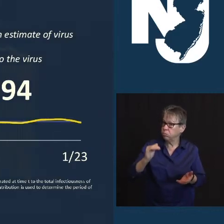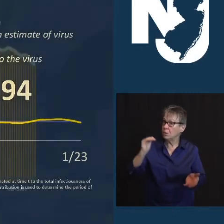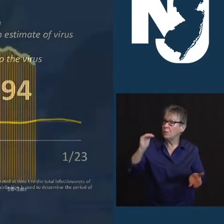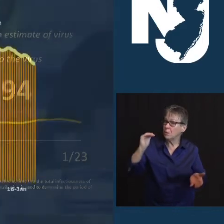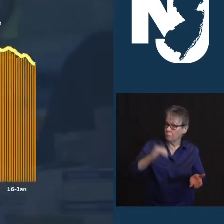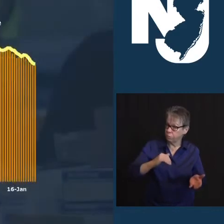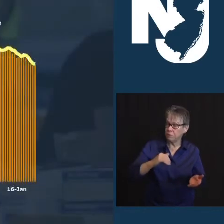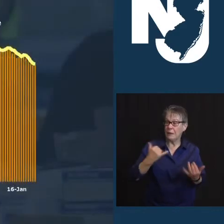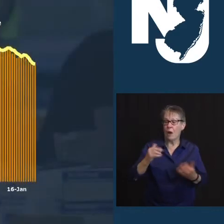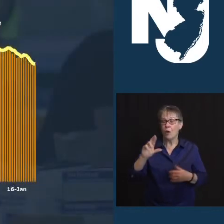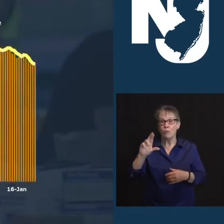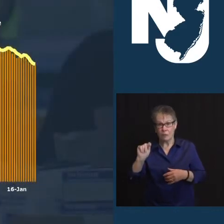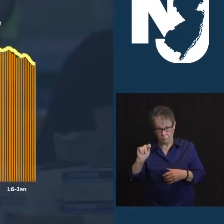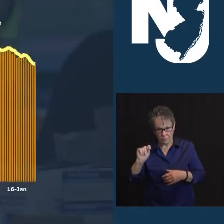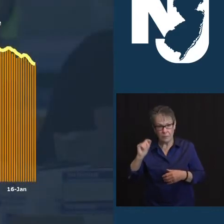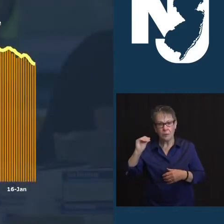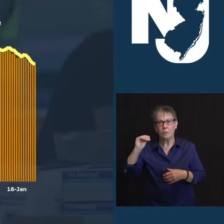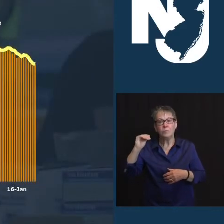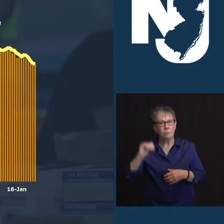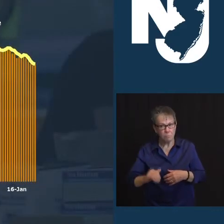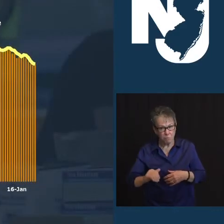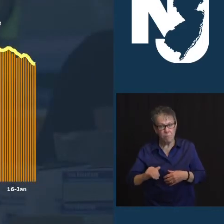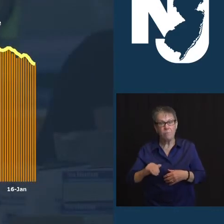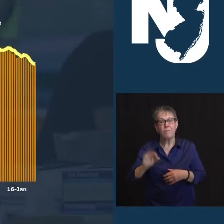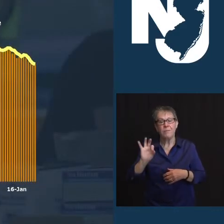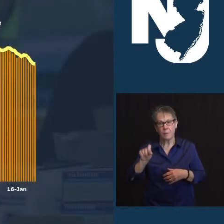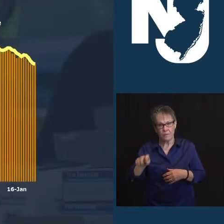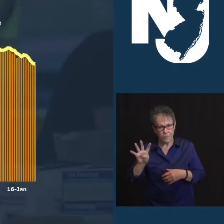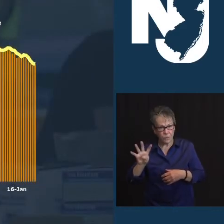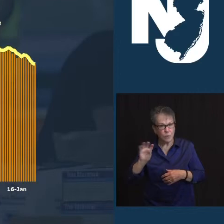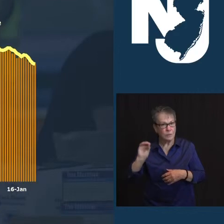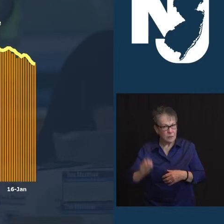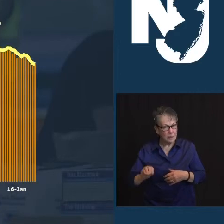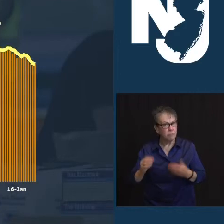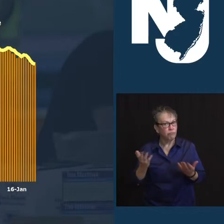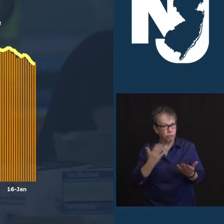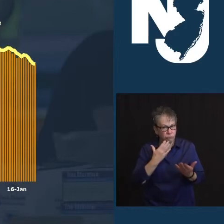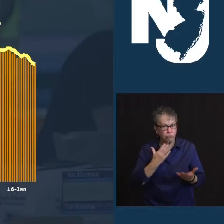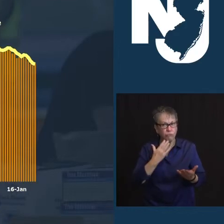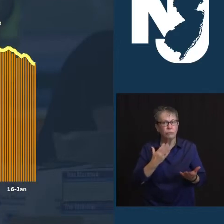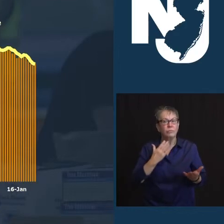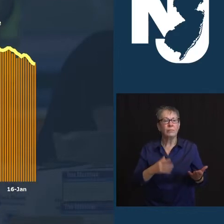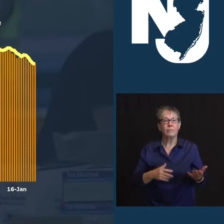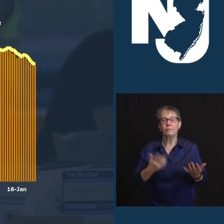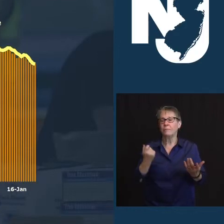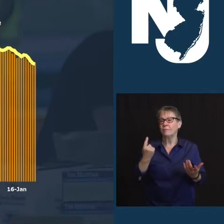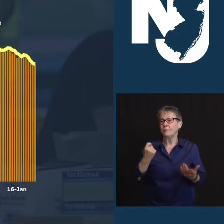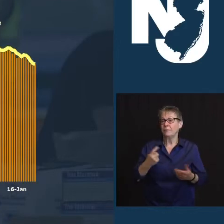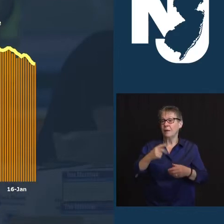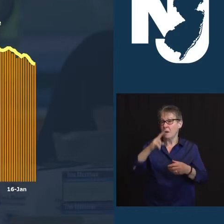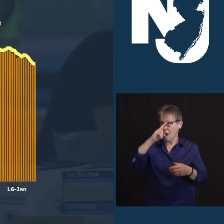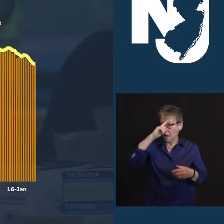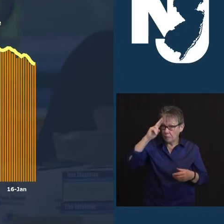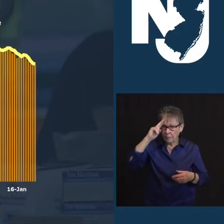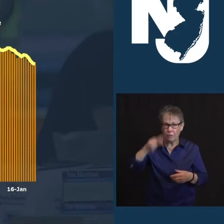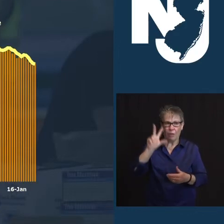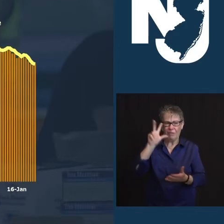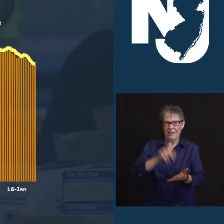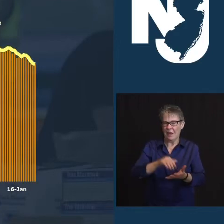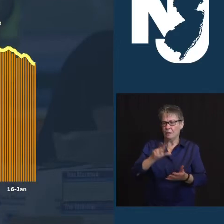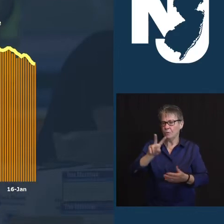As of 10 p.m. last night, our hospitals were treating 3,033 known COVID positive